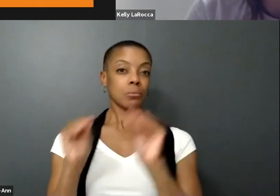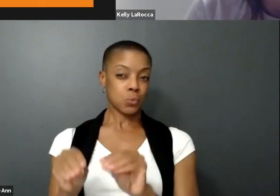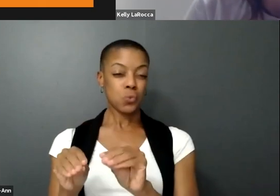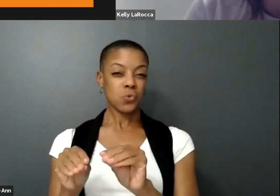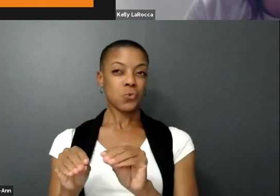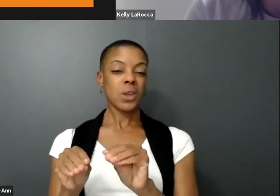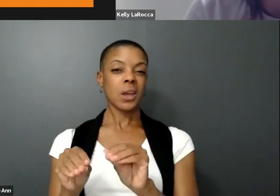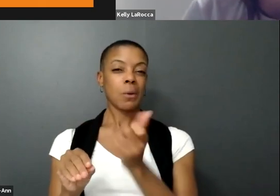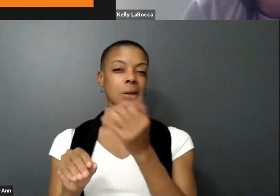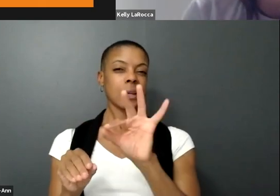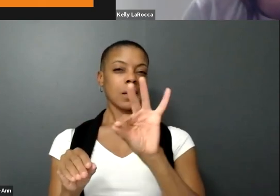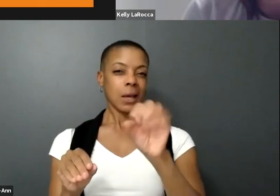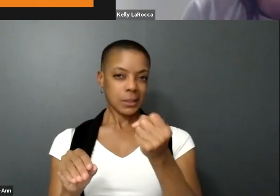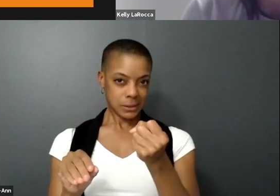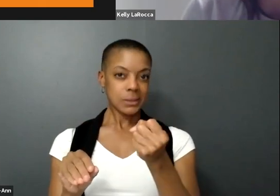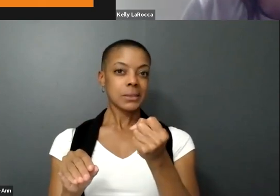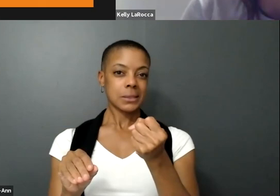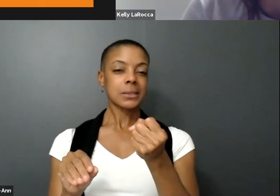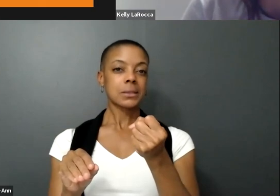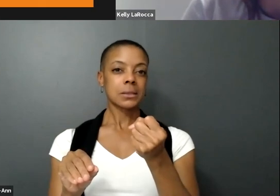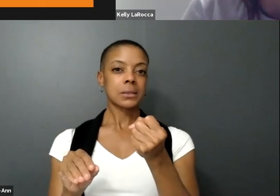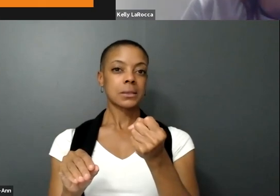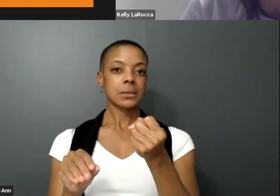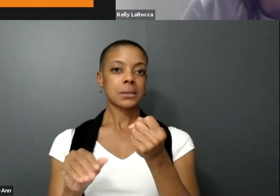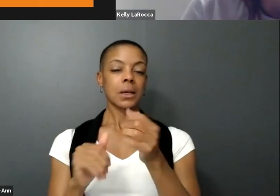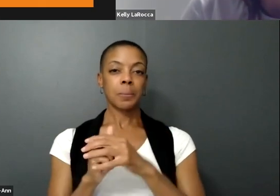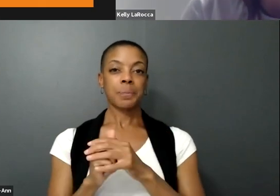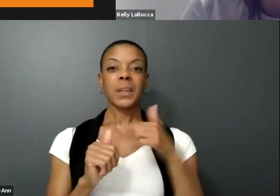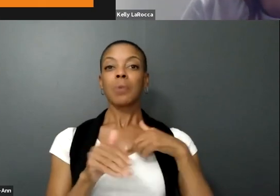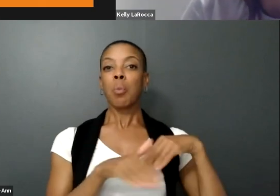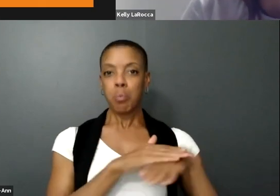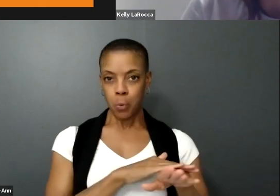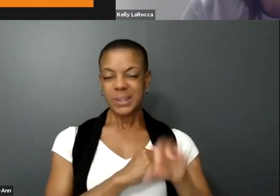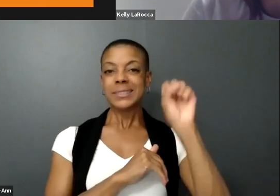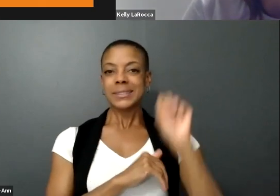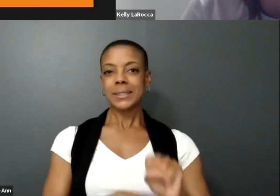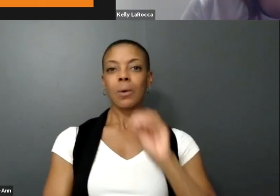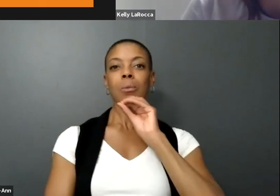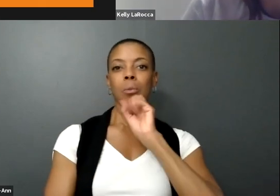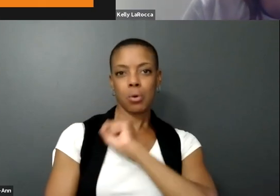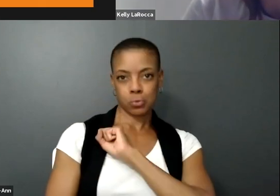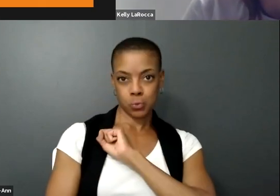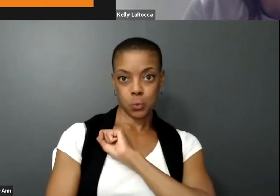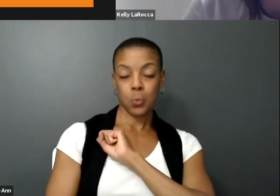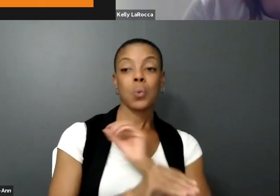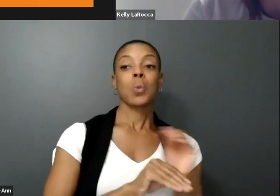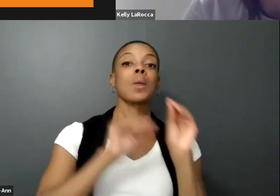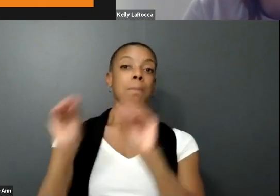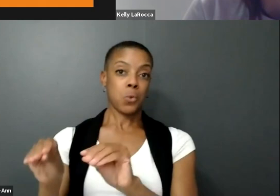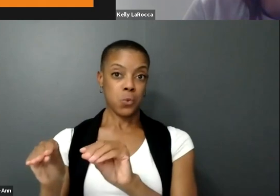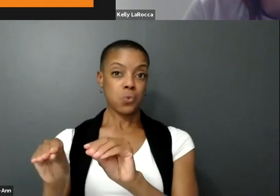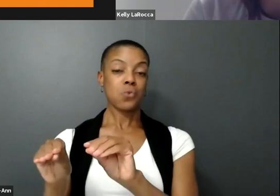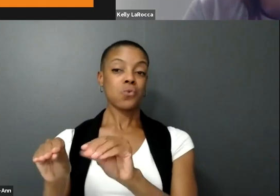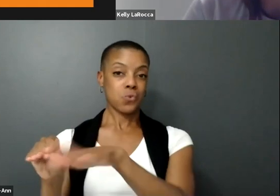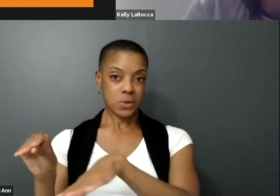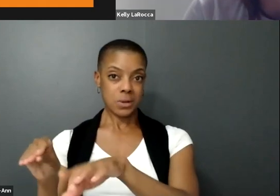90s. I was born and raised part of my life in South Oshawa, then moved to the First Nation in 92. And